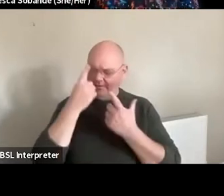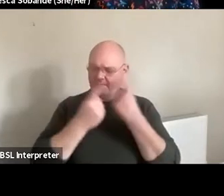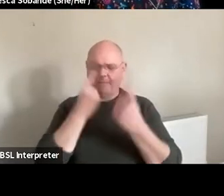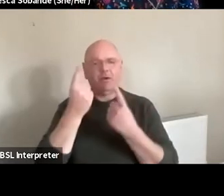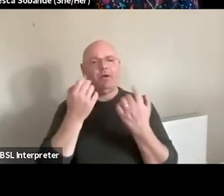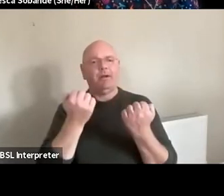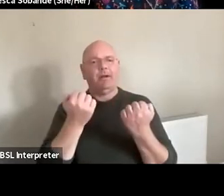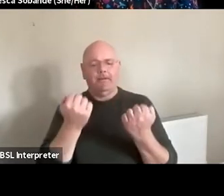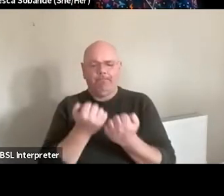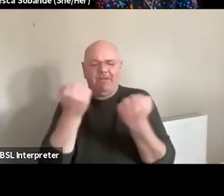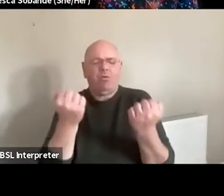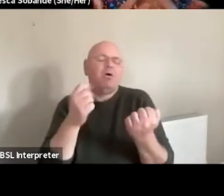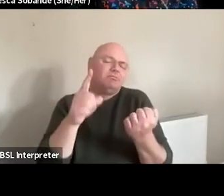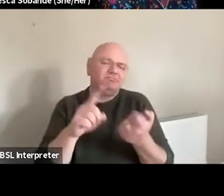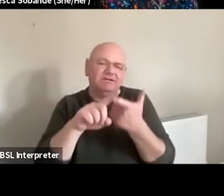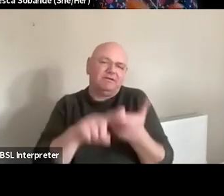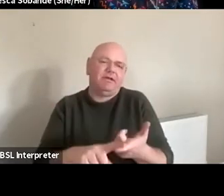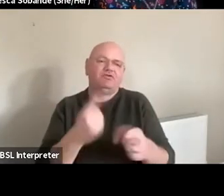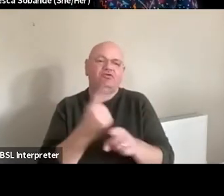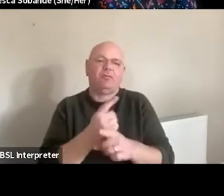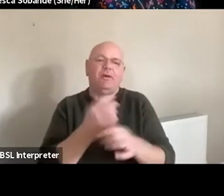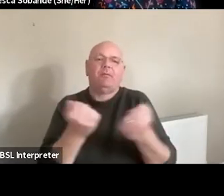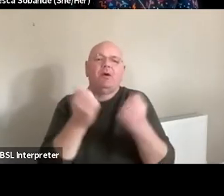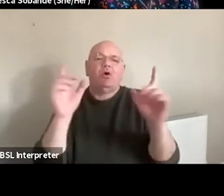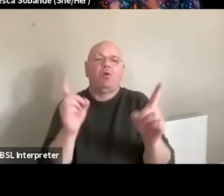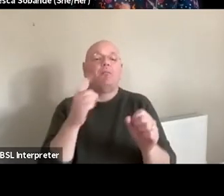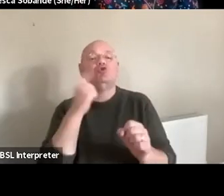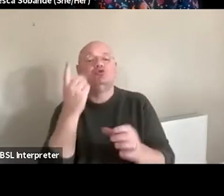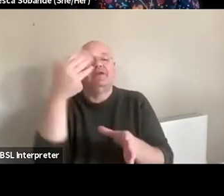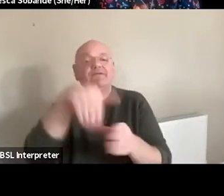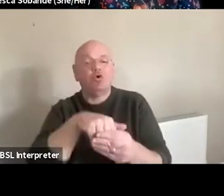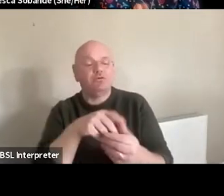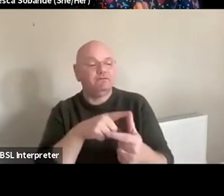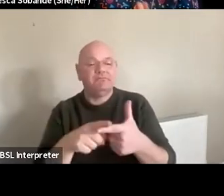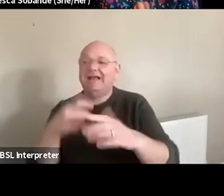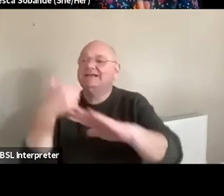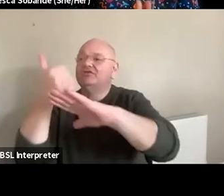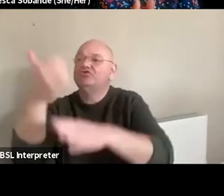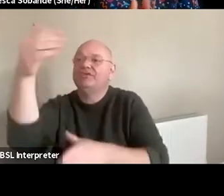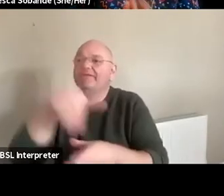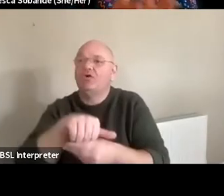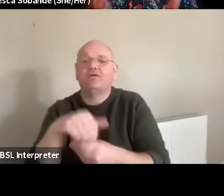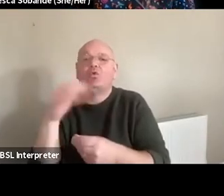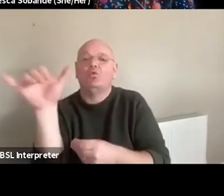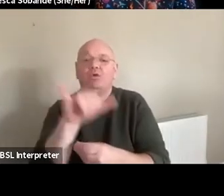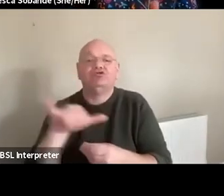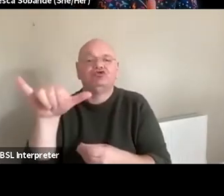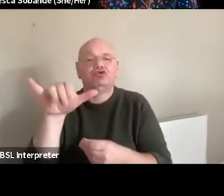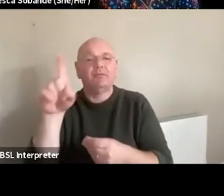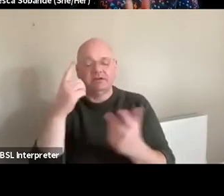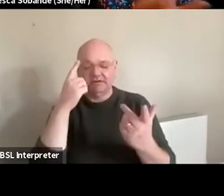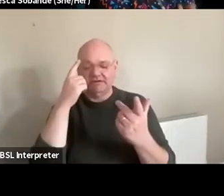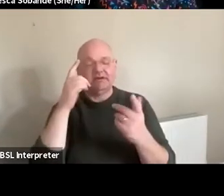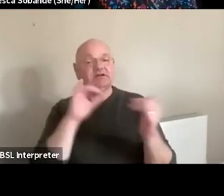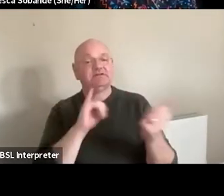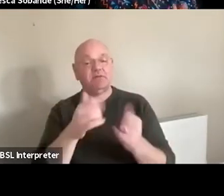on what type of power we're speaking about, who's involved, which institutions, but sometimes the ways we see that power morphs, or,